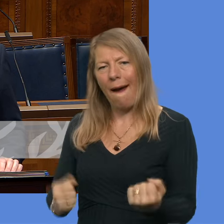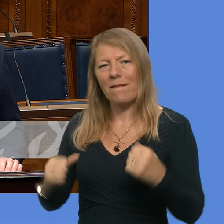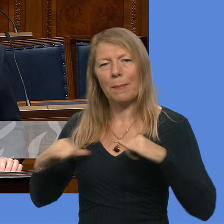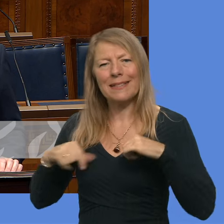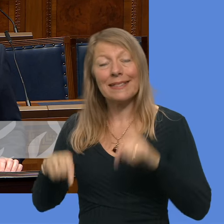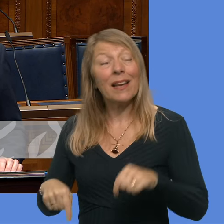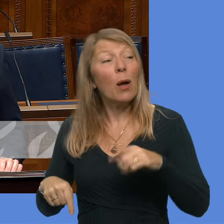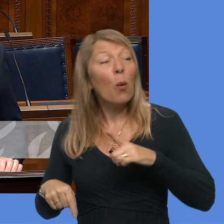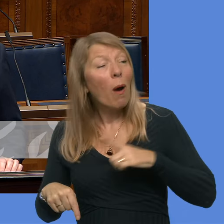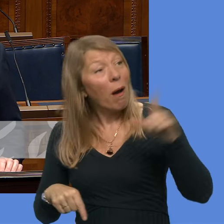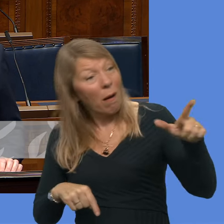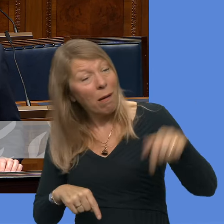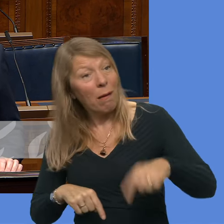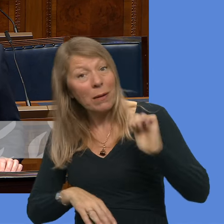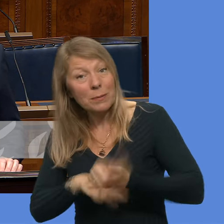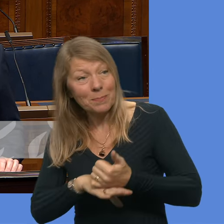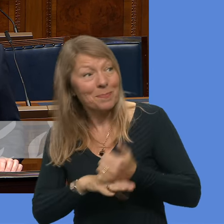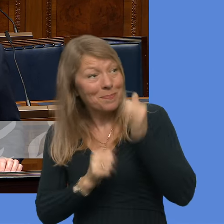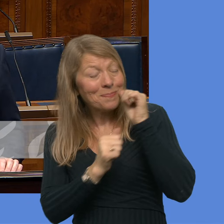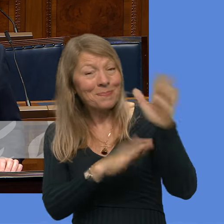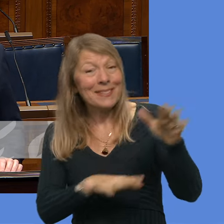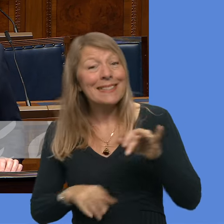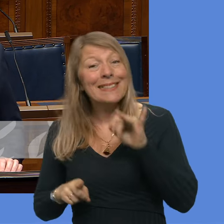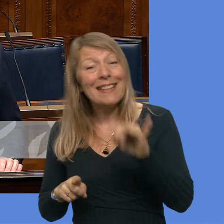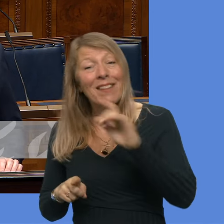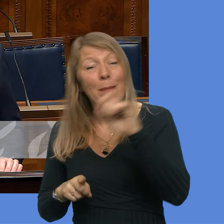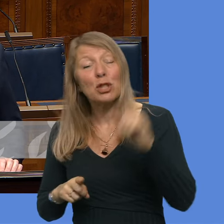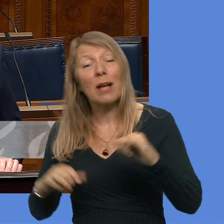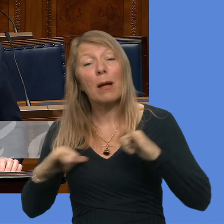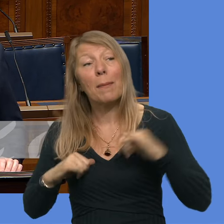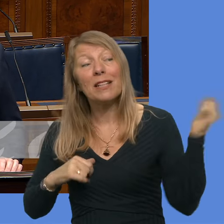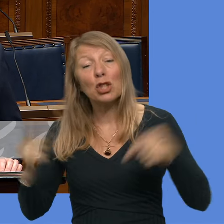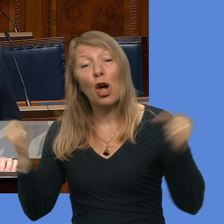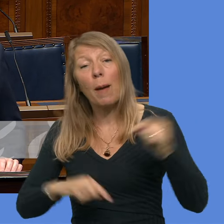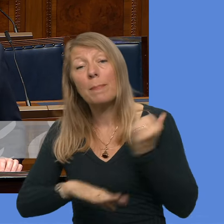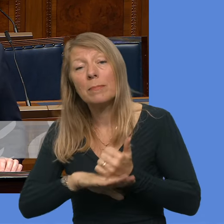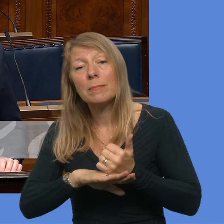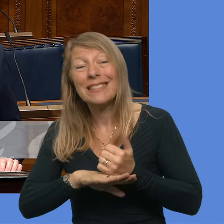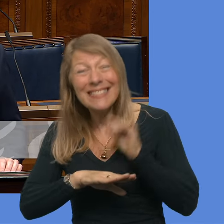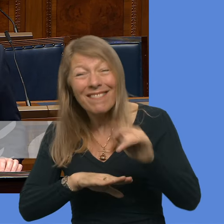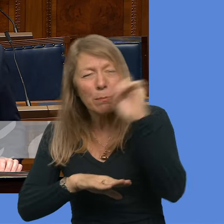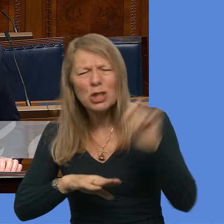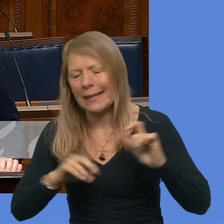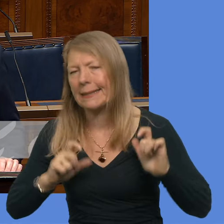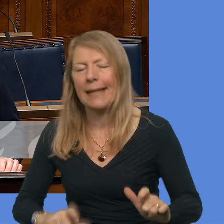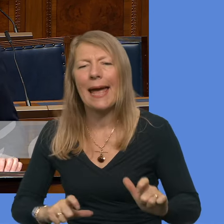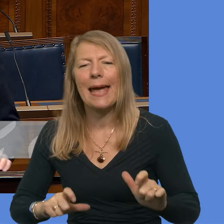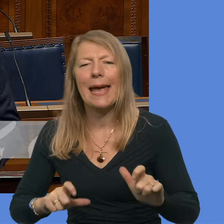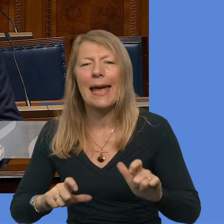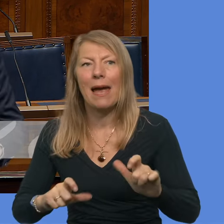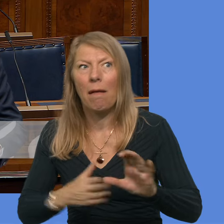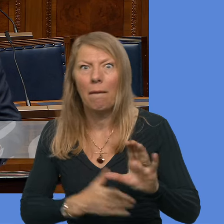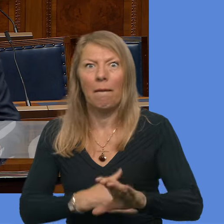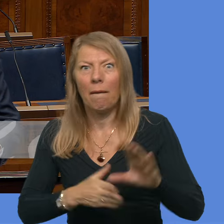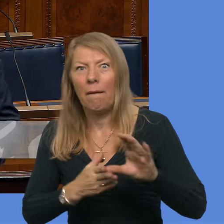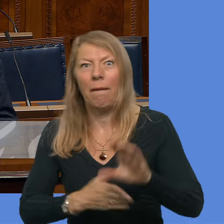inward investment is the fact that 70% of the companies who come here stay and further invest here. And what we allowed at one of the events last week, I think, which was